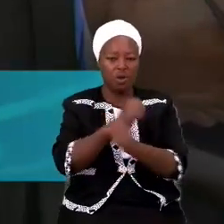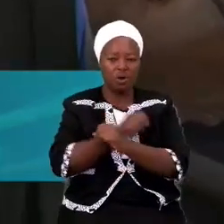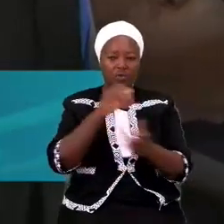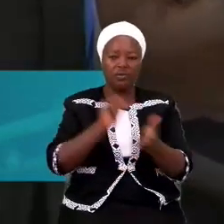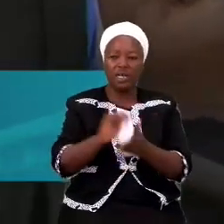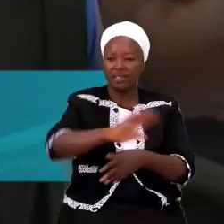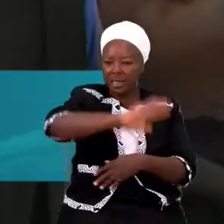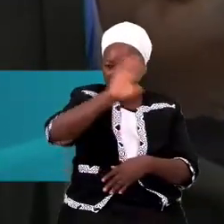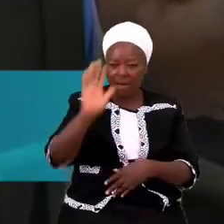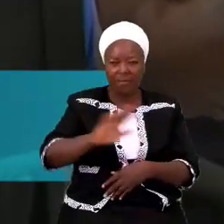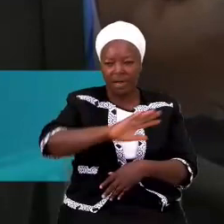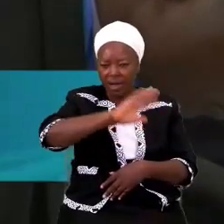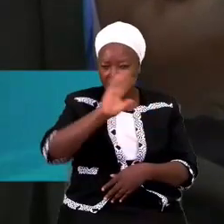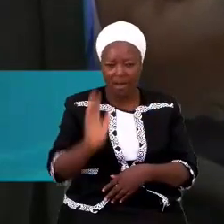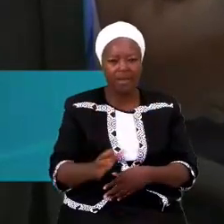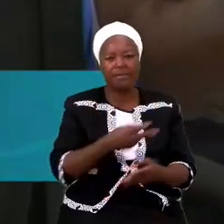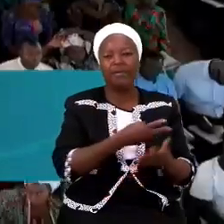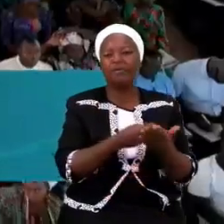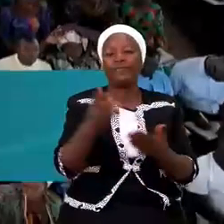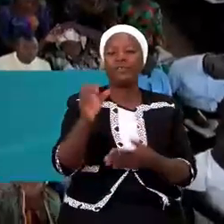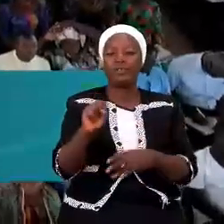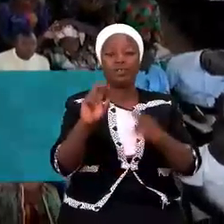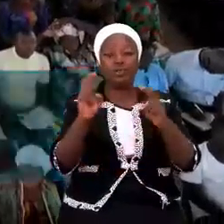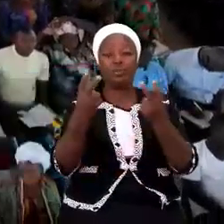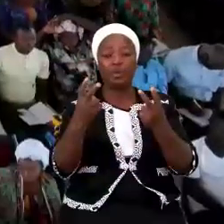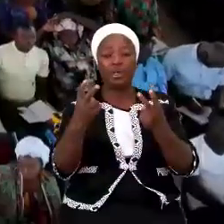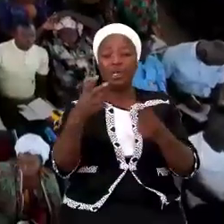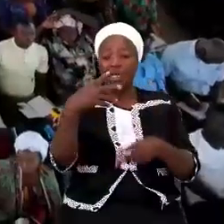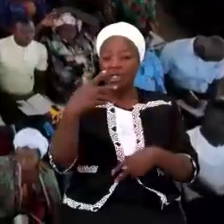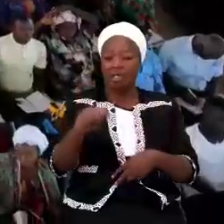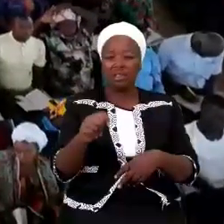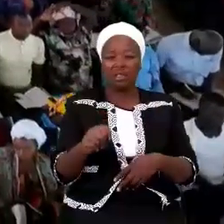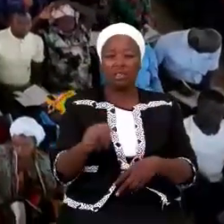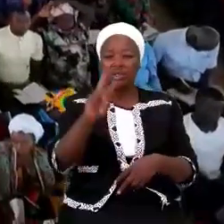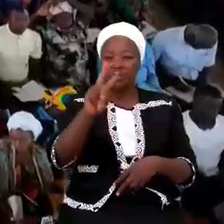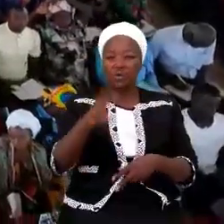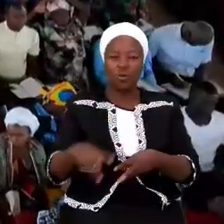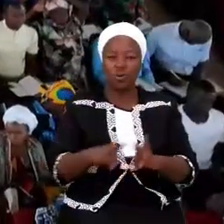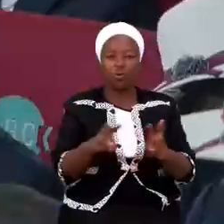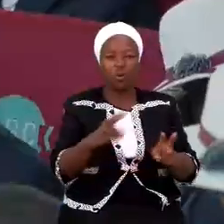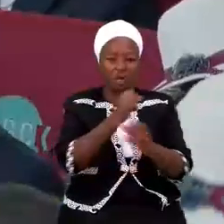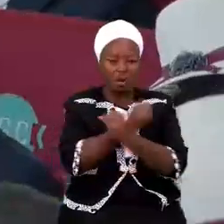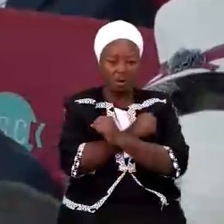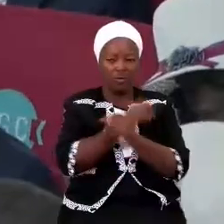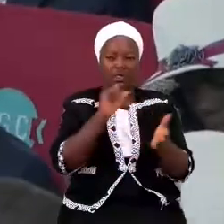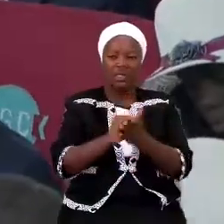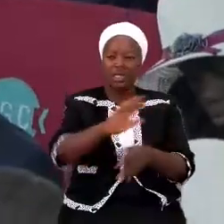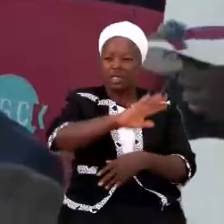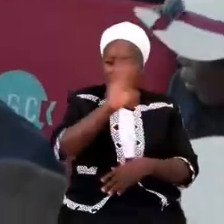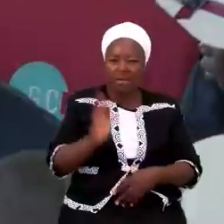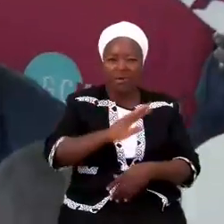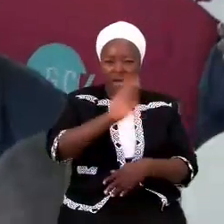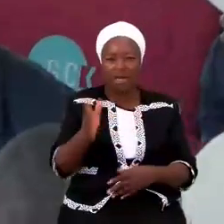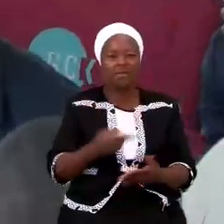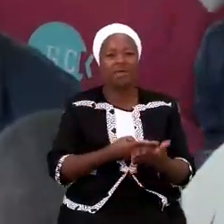never, never fails. We're looking at this under three subtitles. 1, 2, 3.